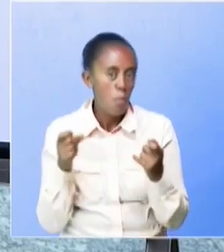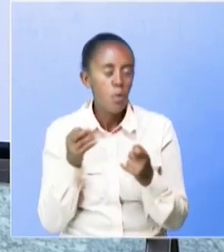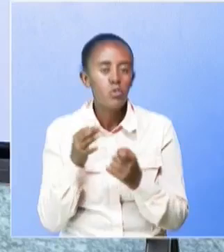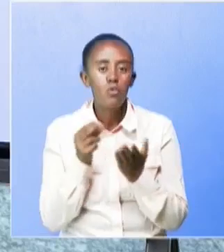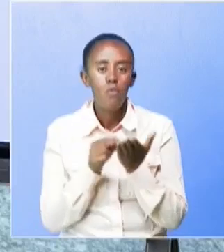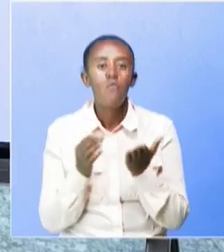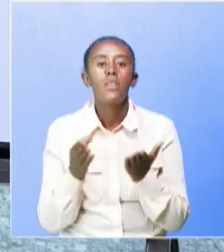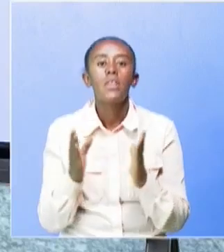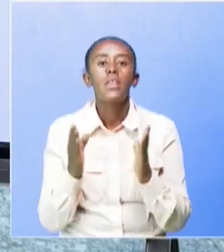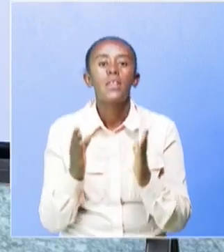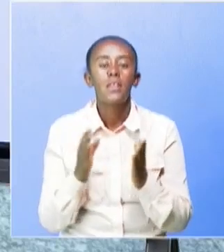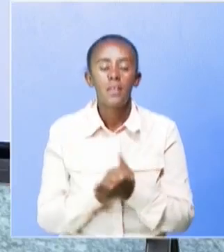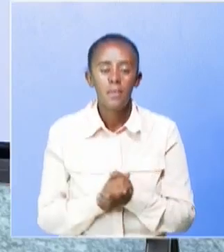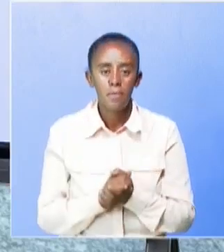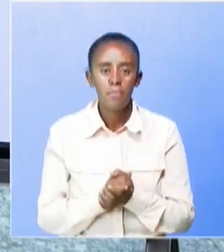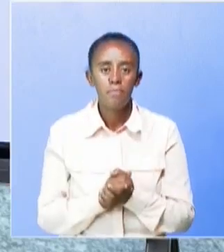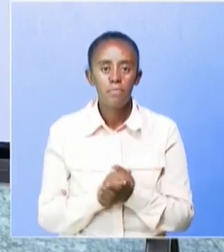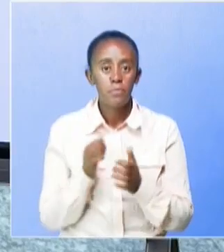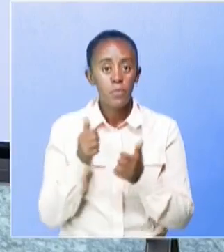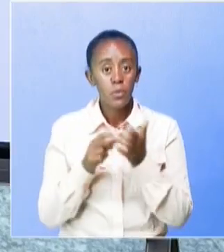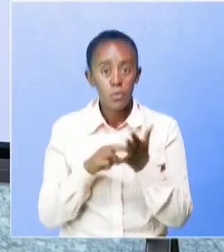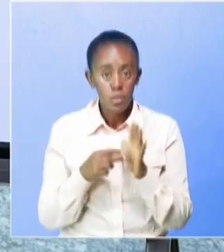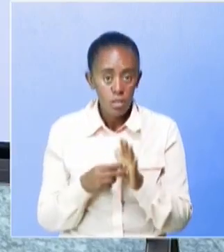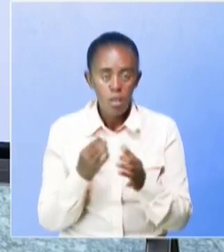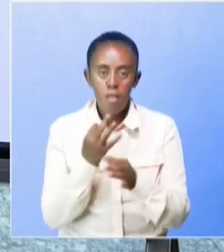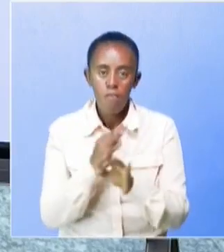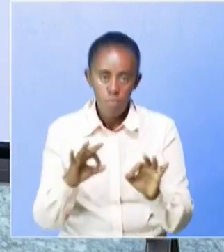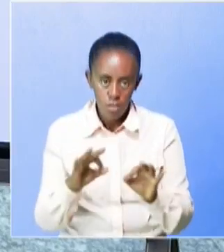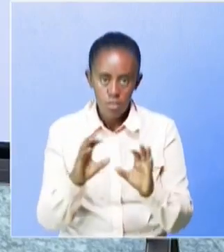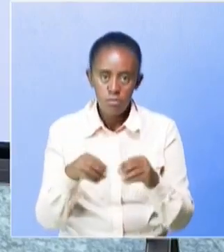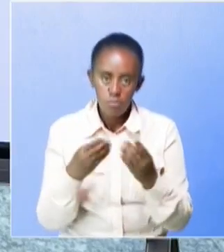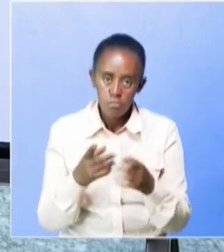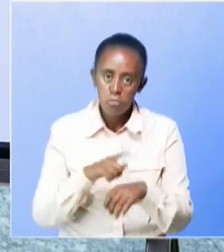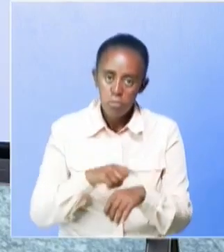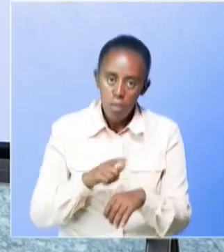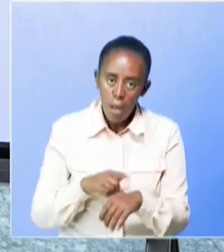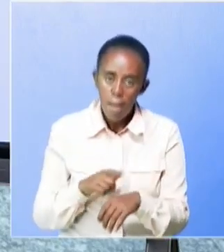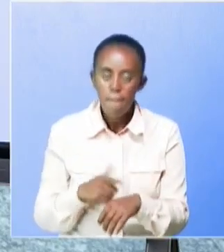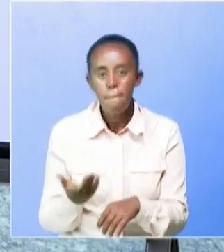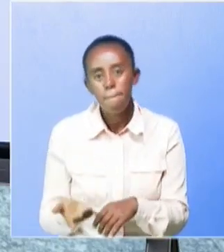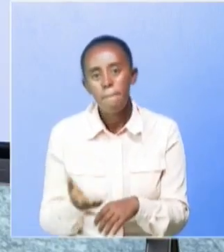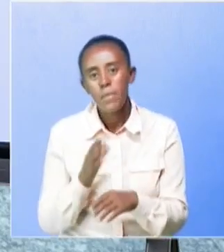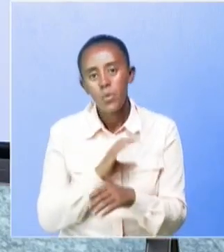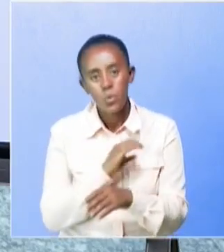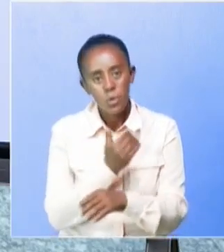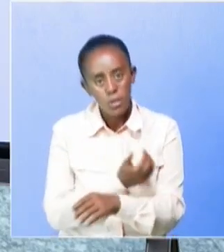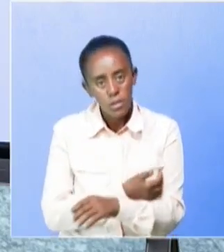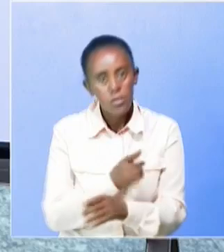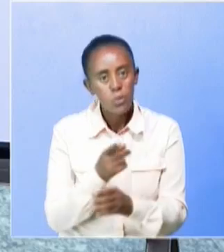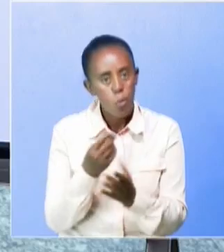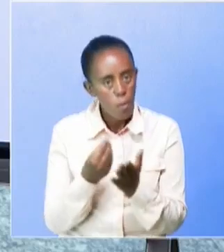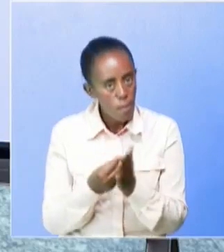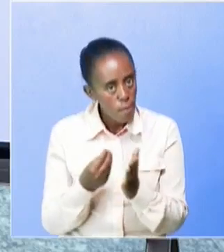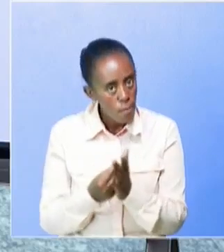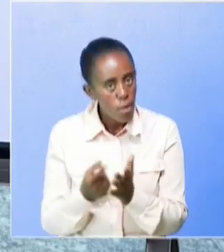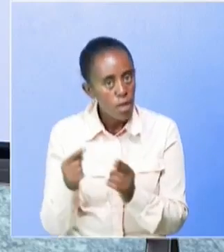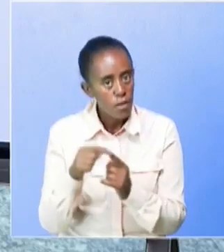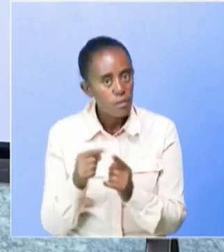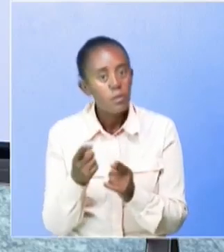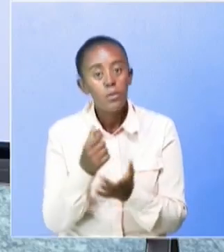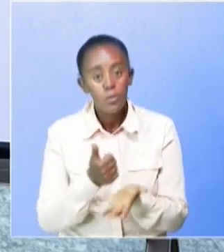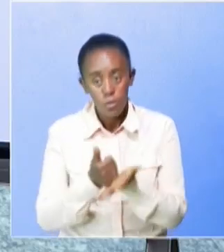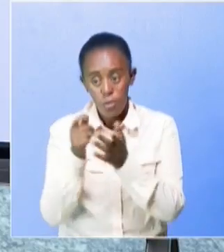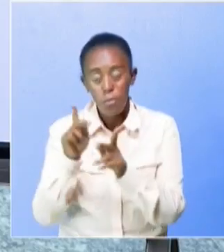of volunteering, which means freely giving your time, your energy, your money to